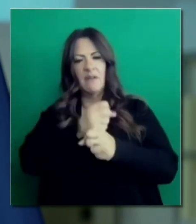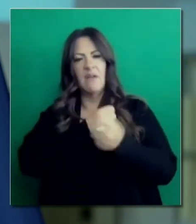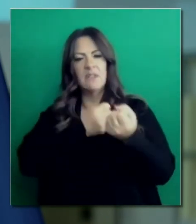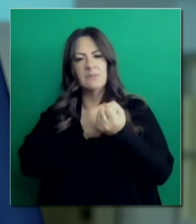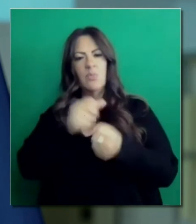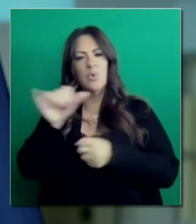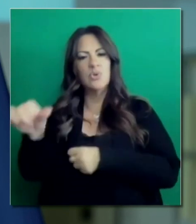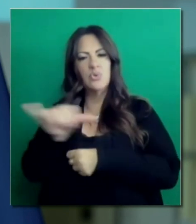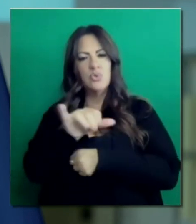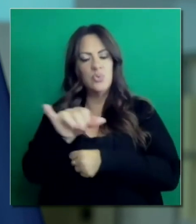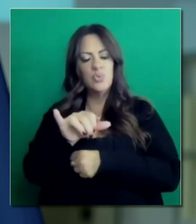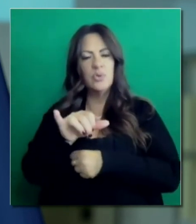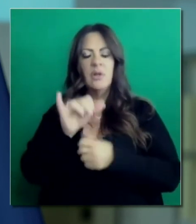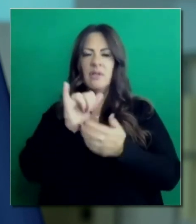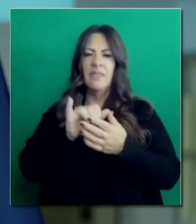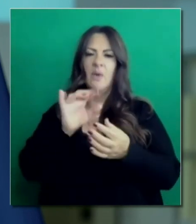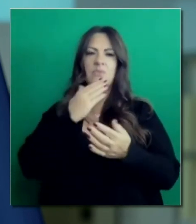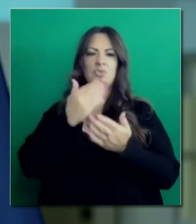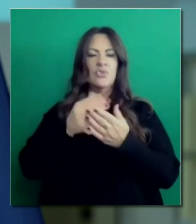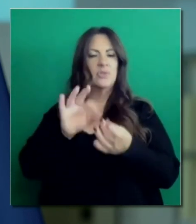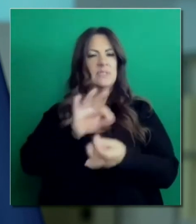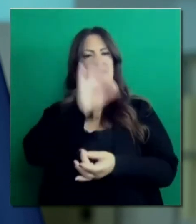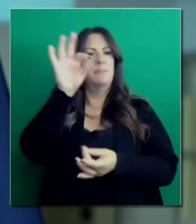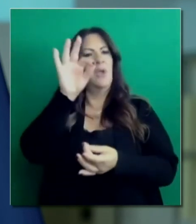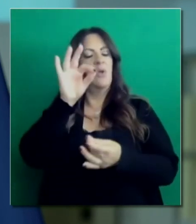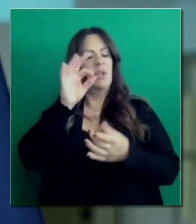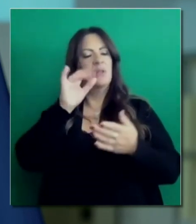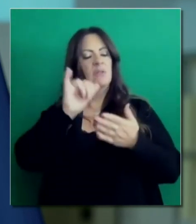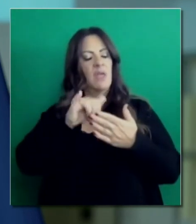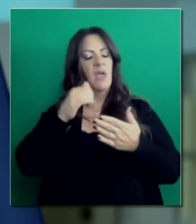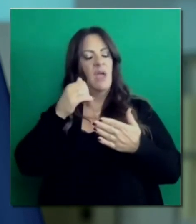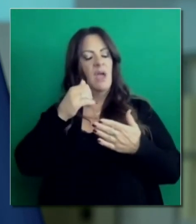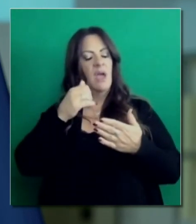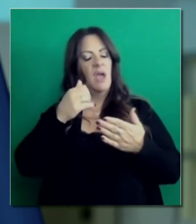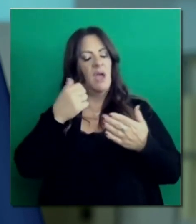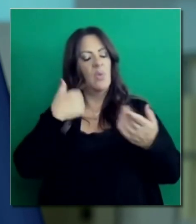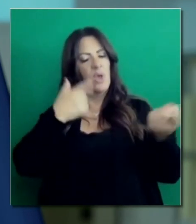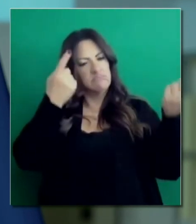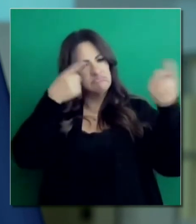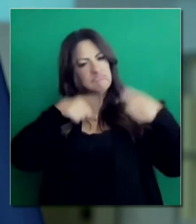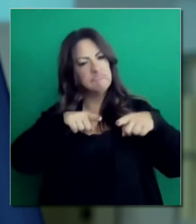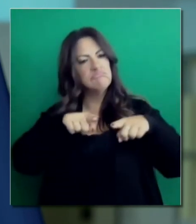spirit that we enter into these negotiations, and that spirit, I'm confident, will